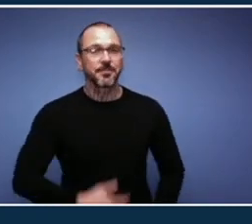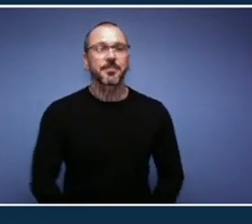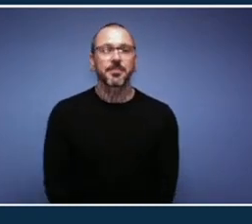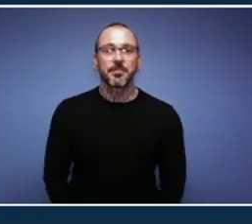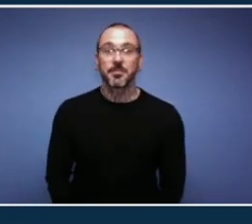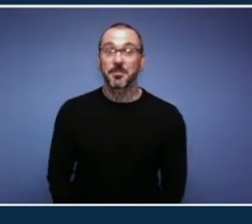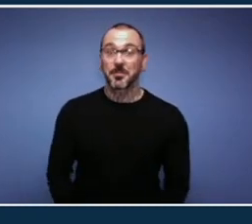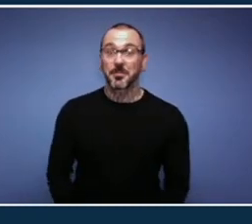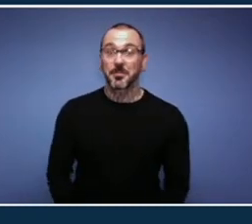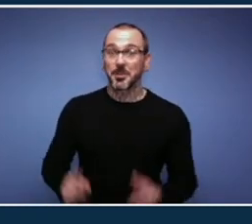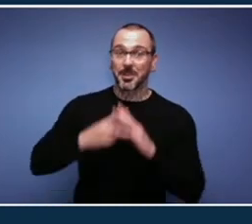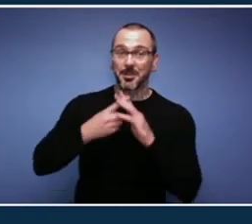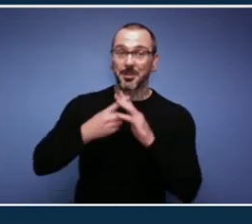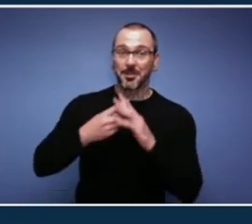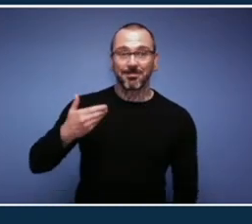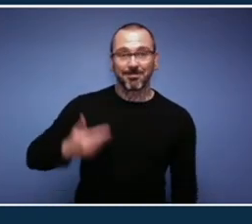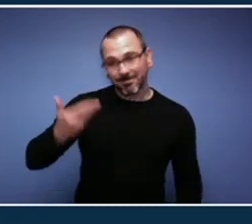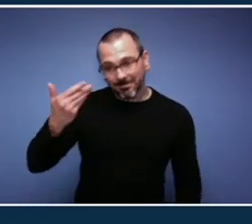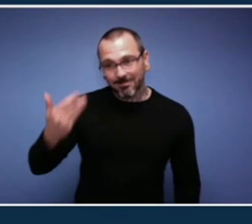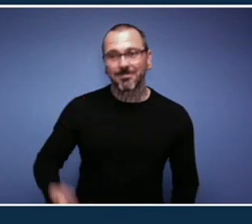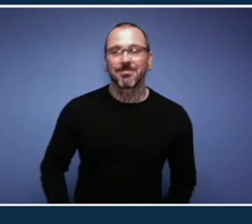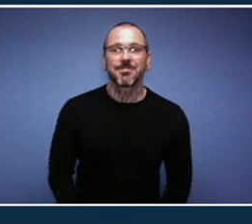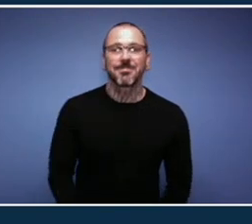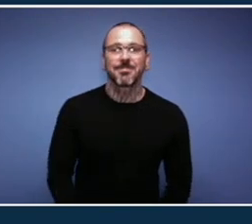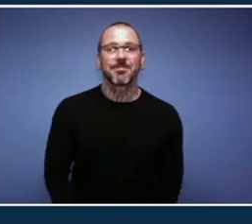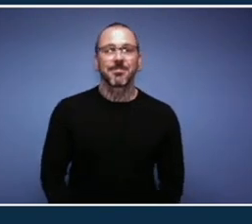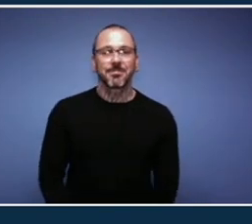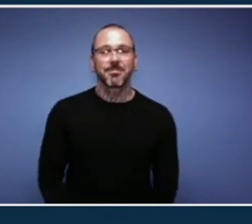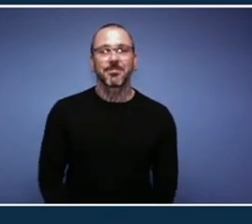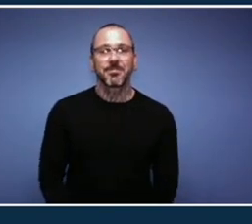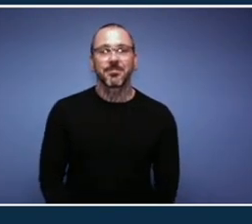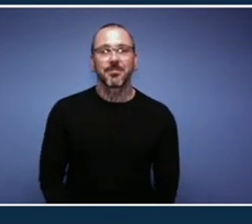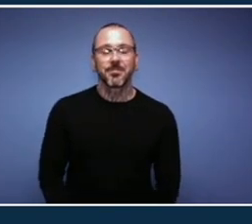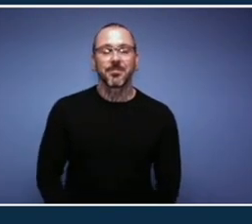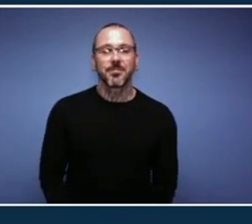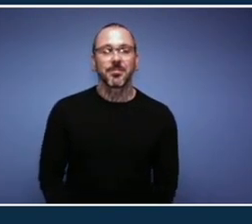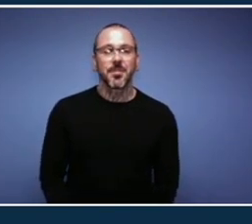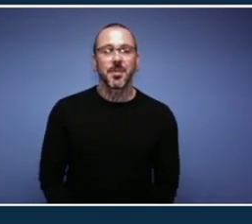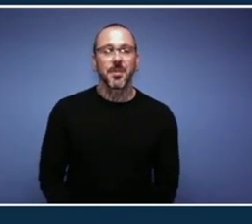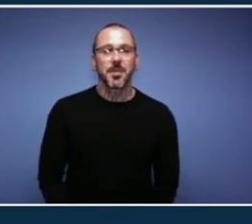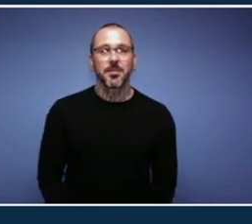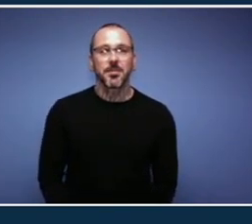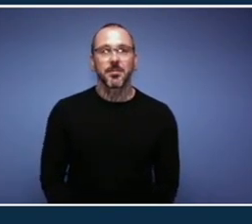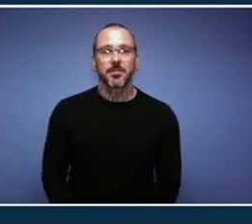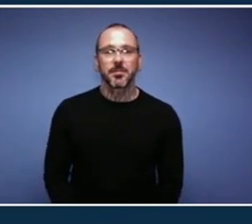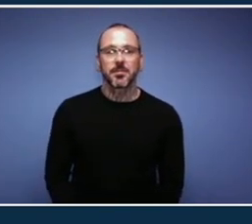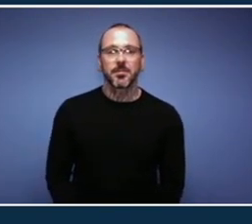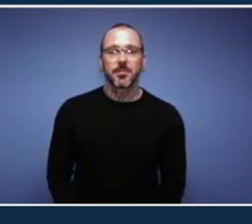with me to tell you a little bit about myself. I've